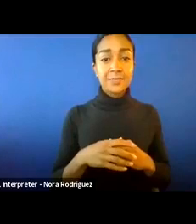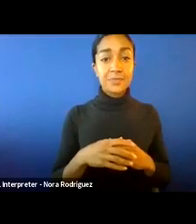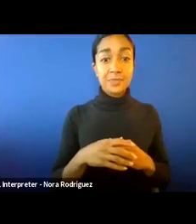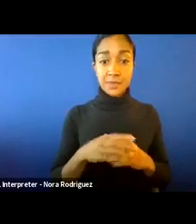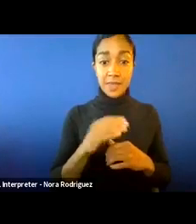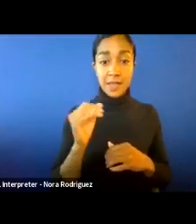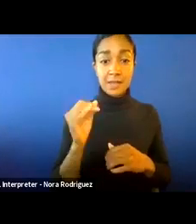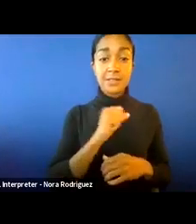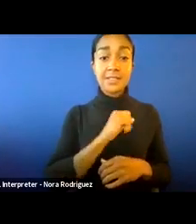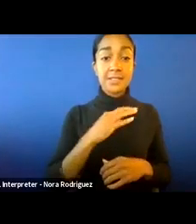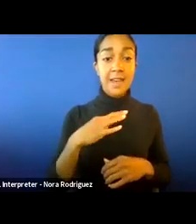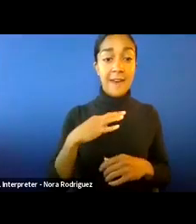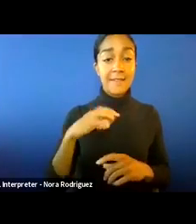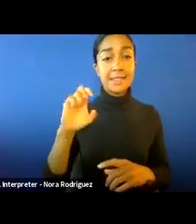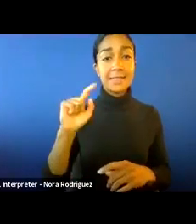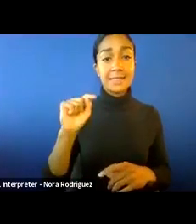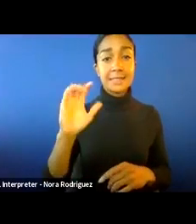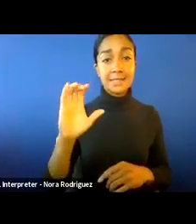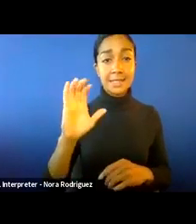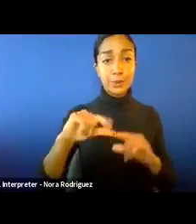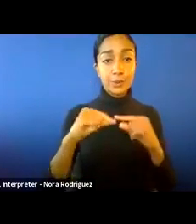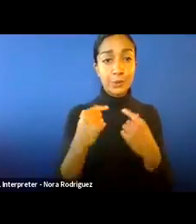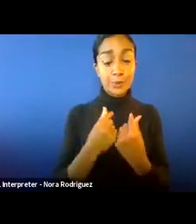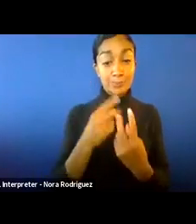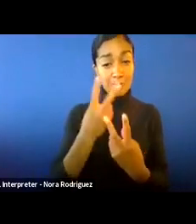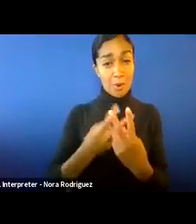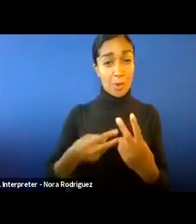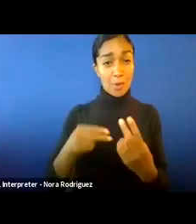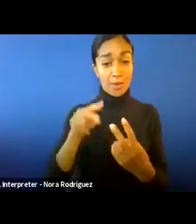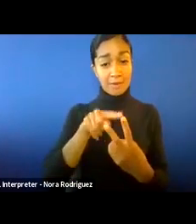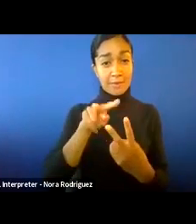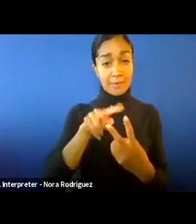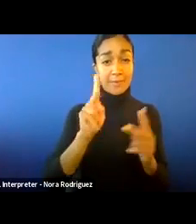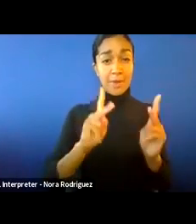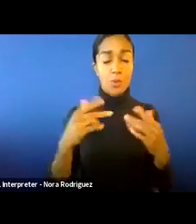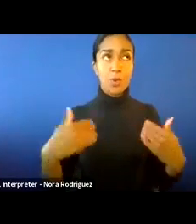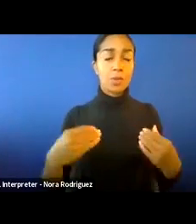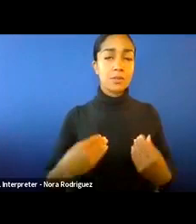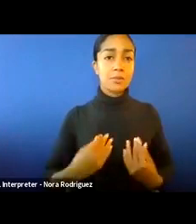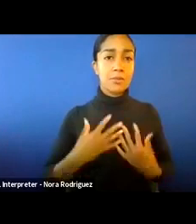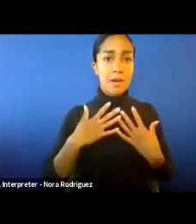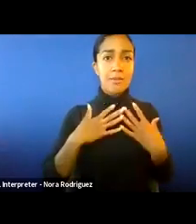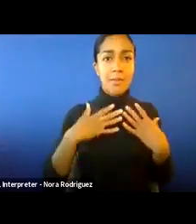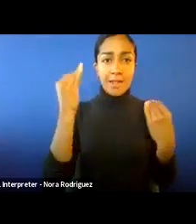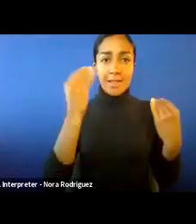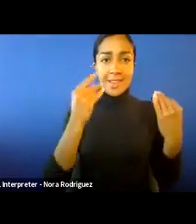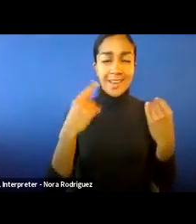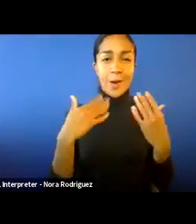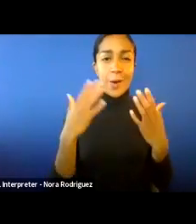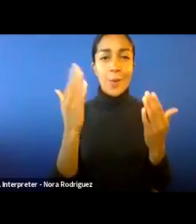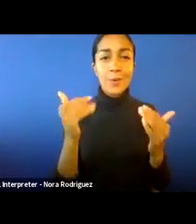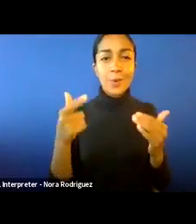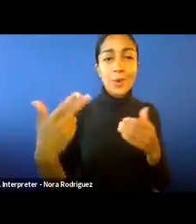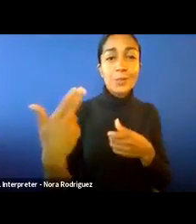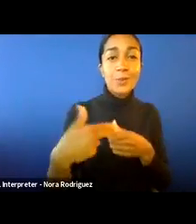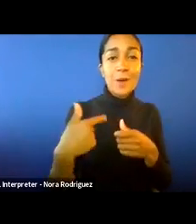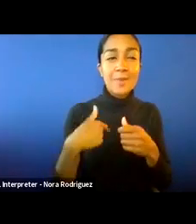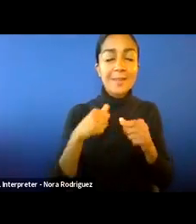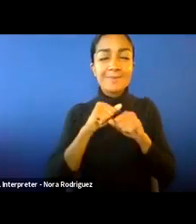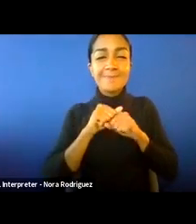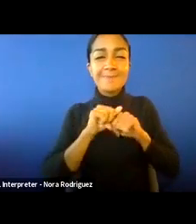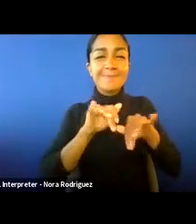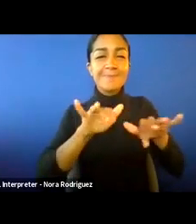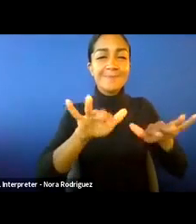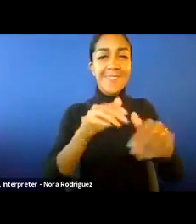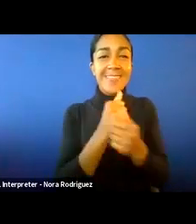these folks have inspired my thinking, and I hope you'll join me in sending them love, as they may feel the nerves of